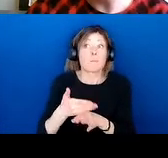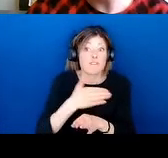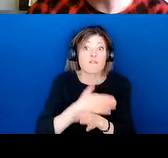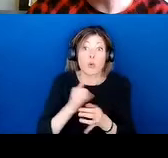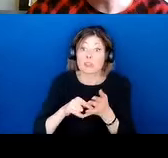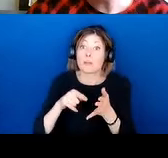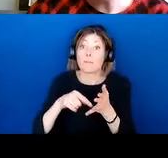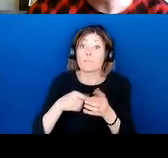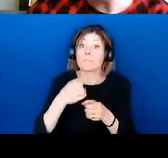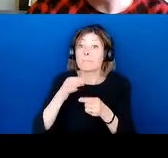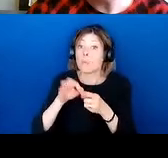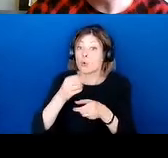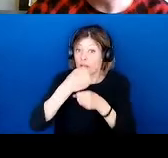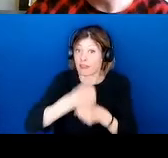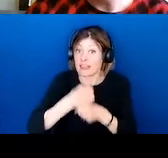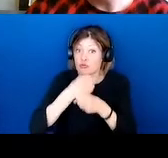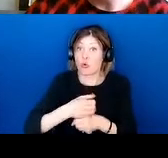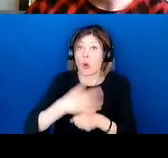one.